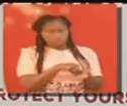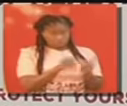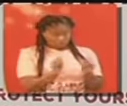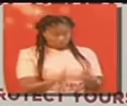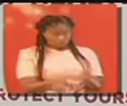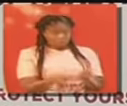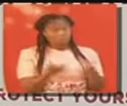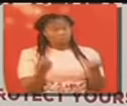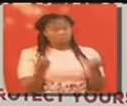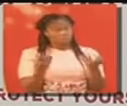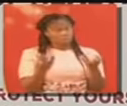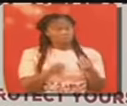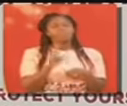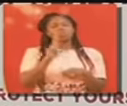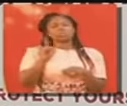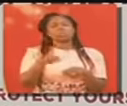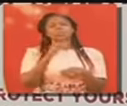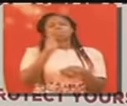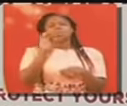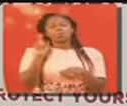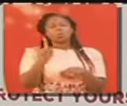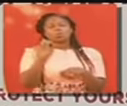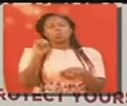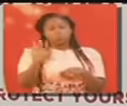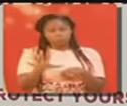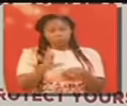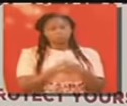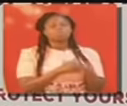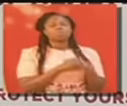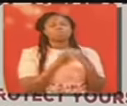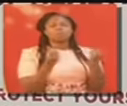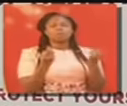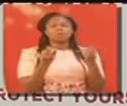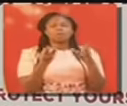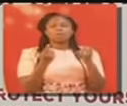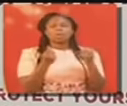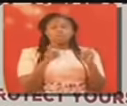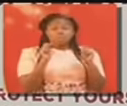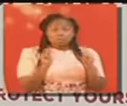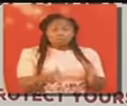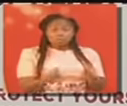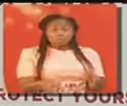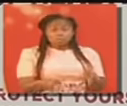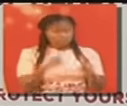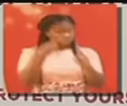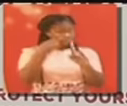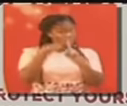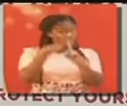at 3,105, and the number of samples testing positive stands at